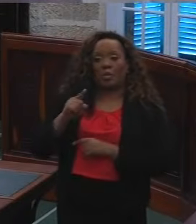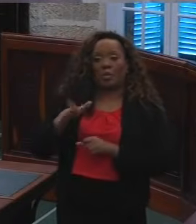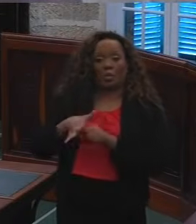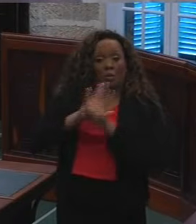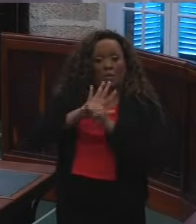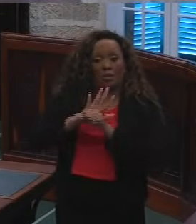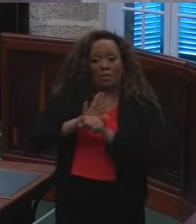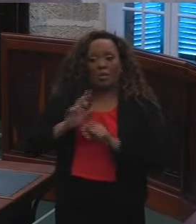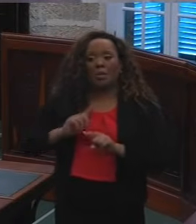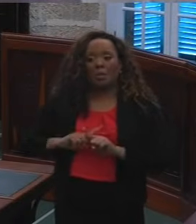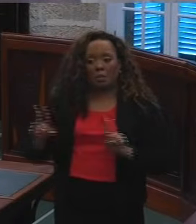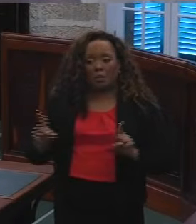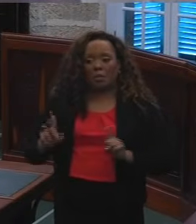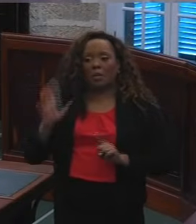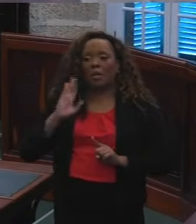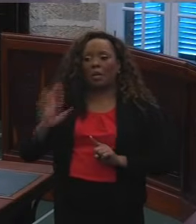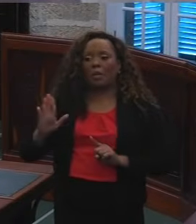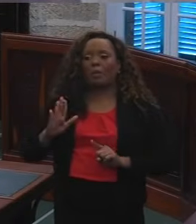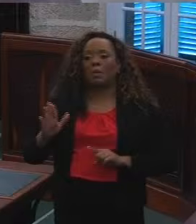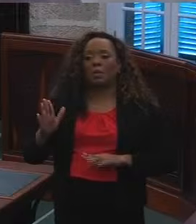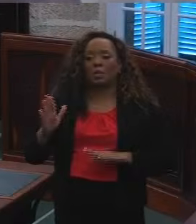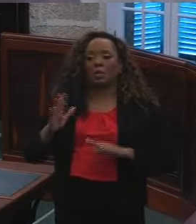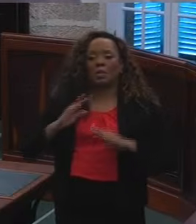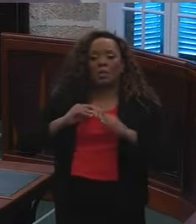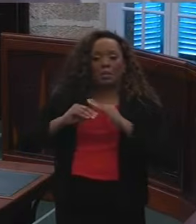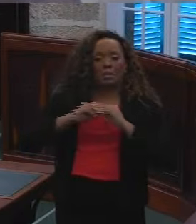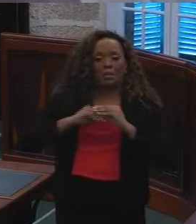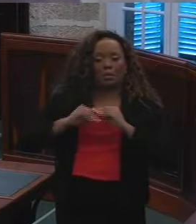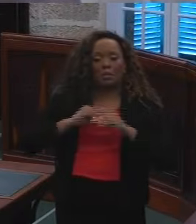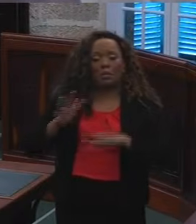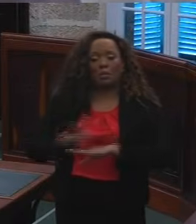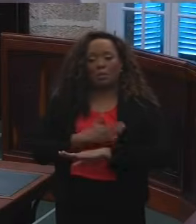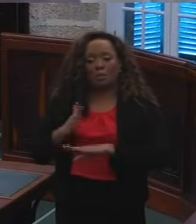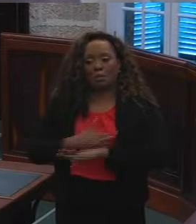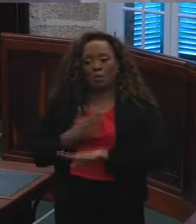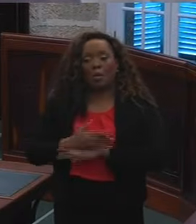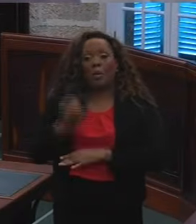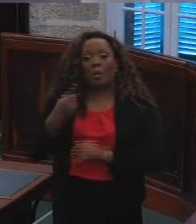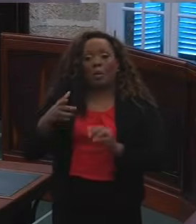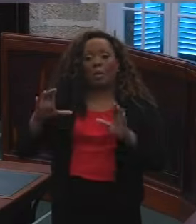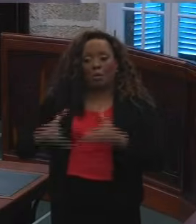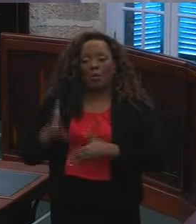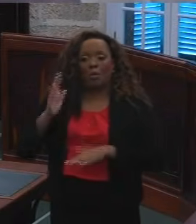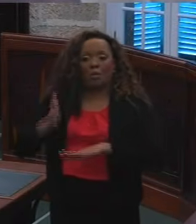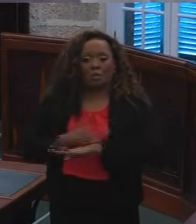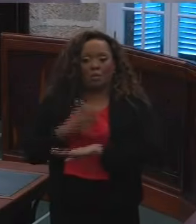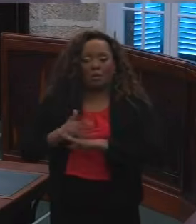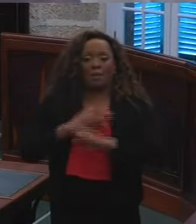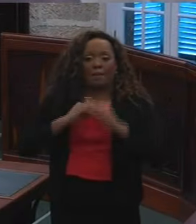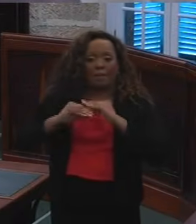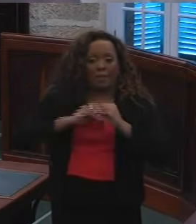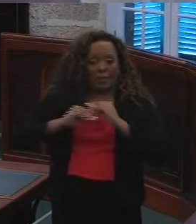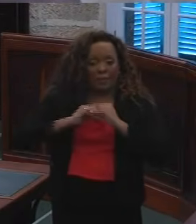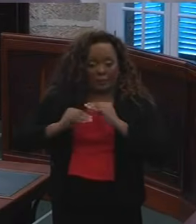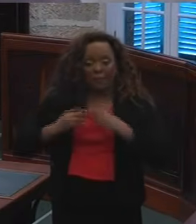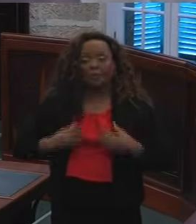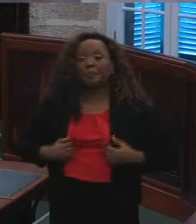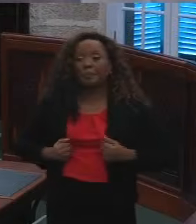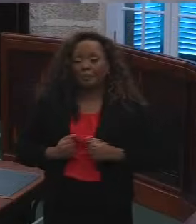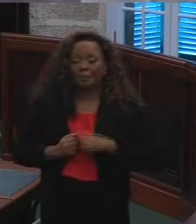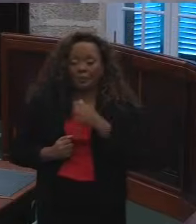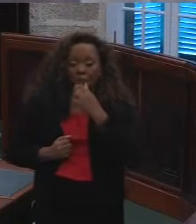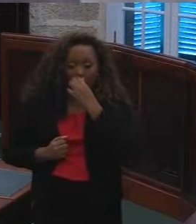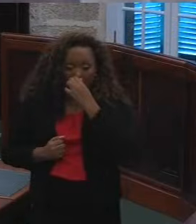again for major renovations by one of our philanthropic groups. And it's supposed to be a temporary